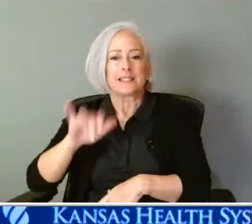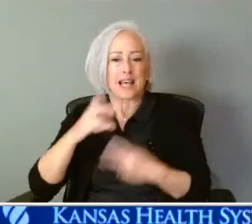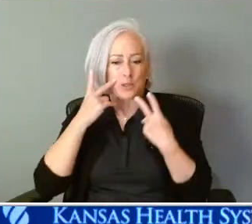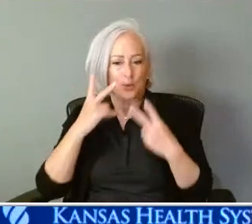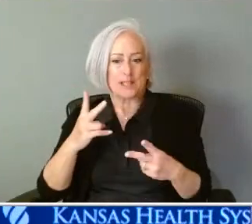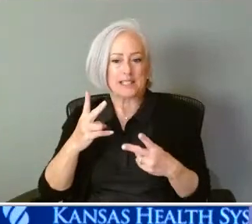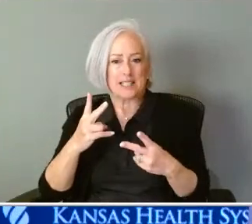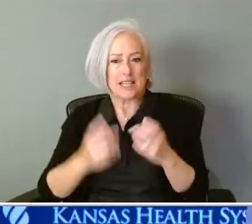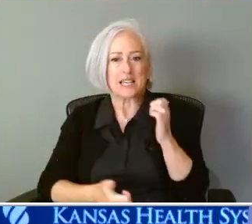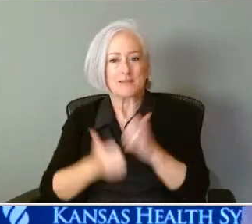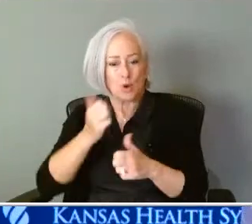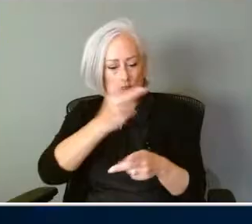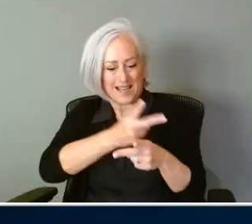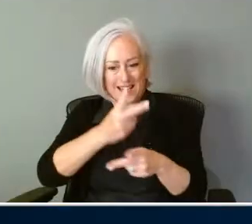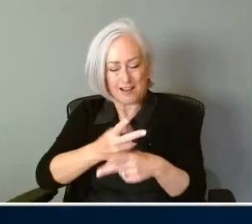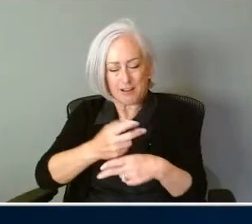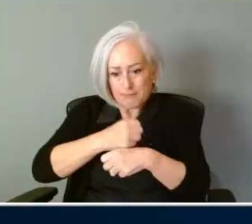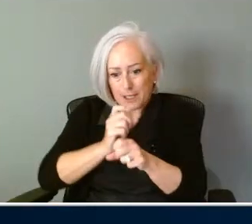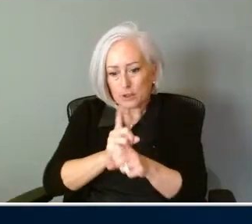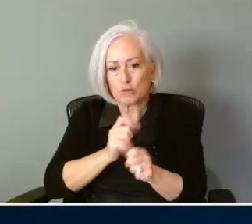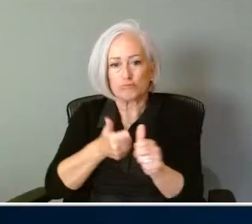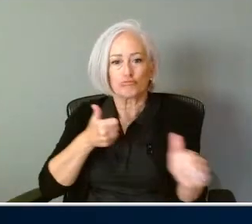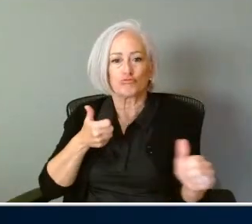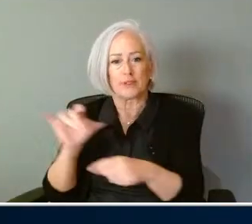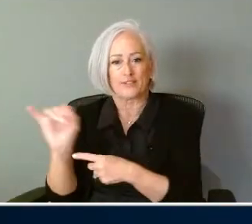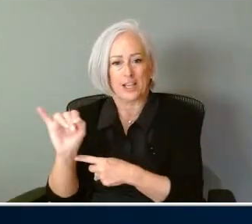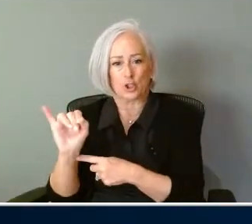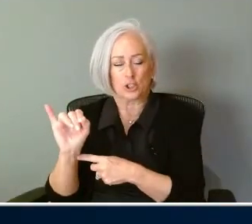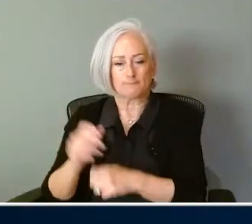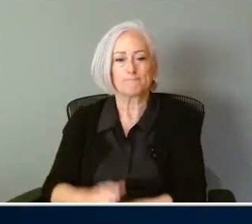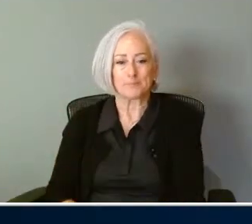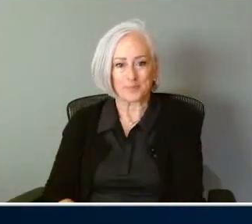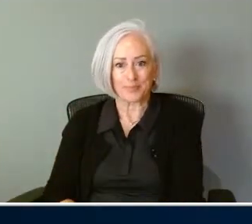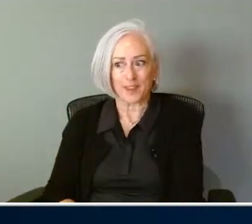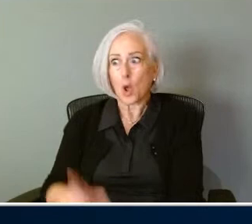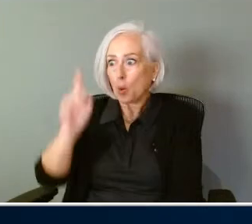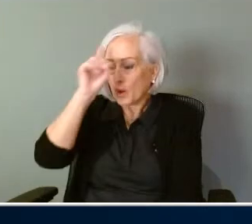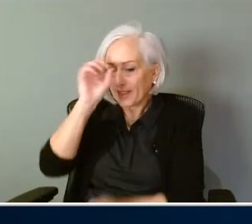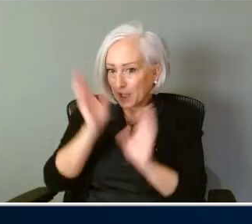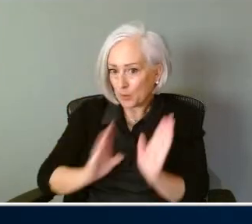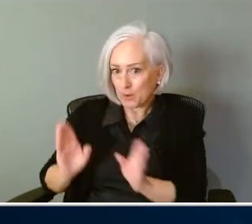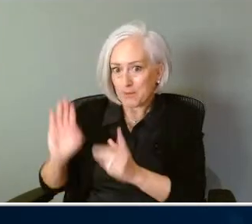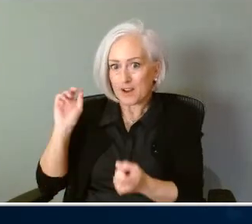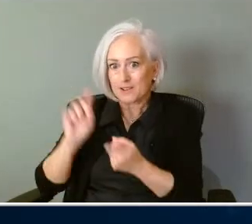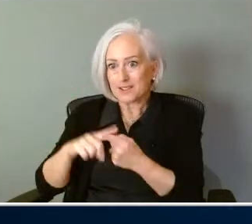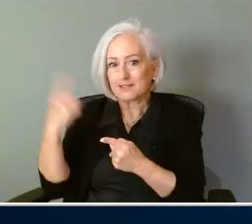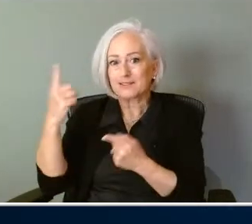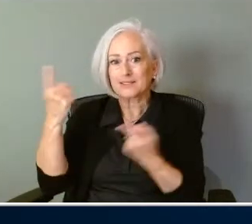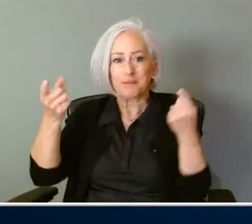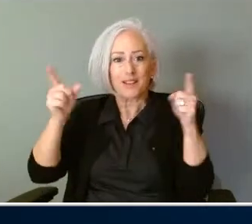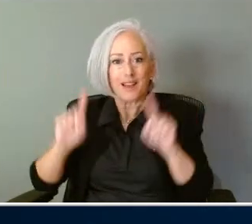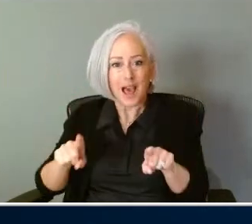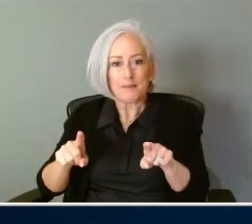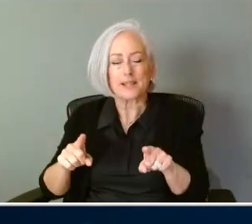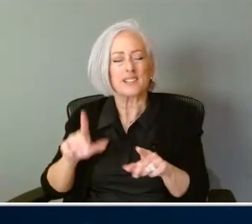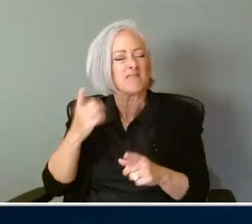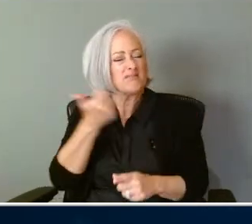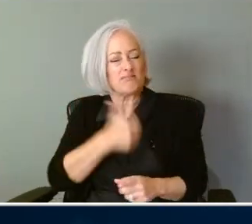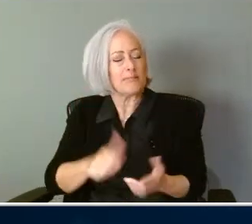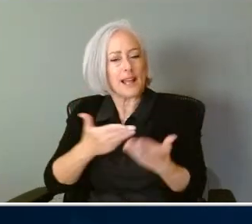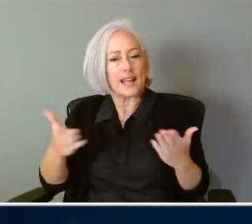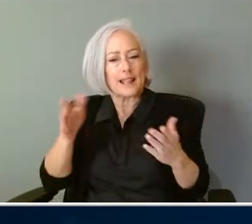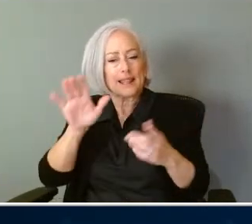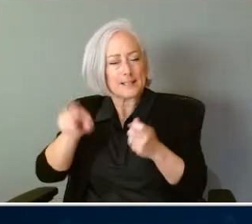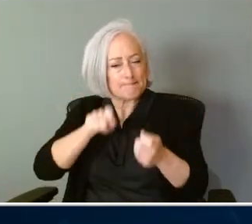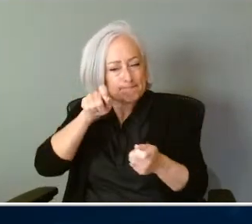that those don't get infected. So as we know, we think we're prepared until something actually happens. But is there anything specific that may